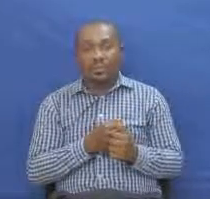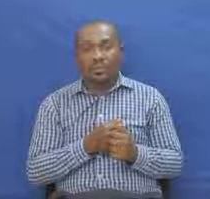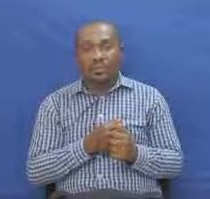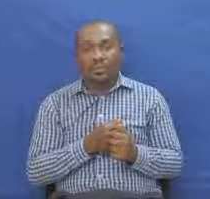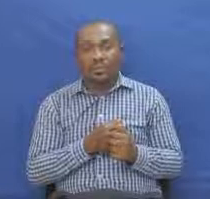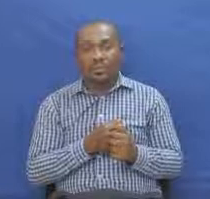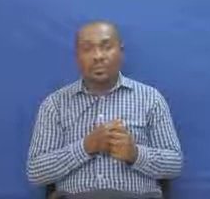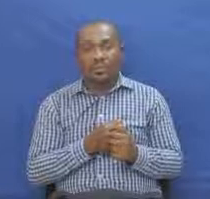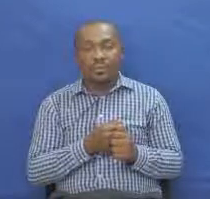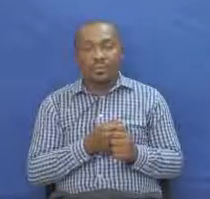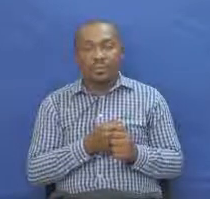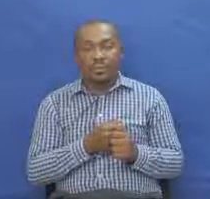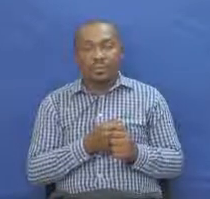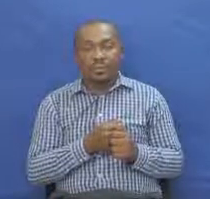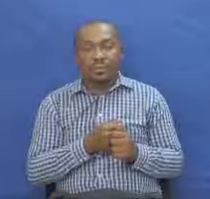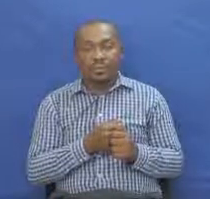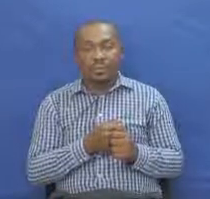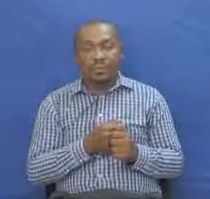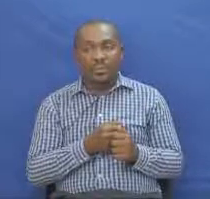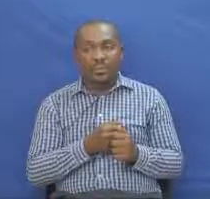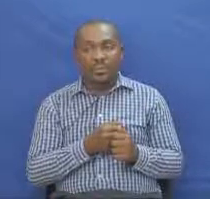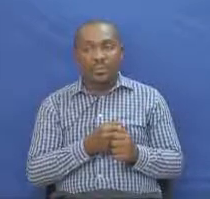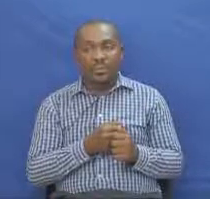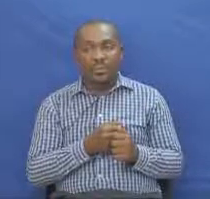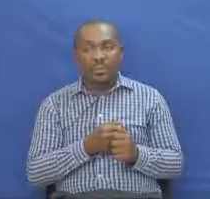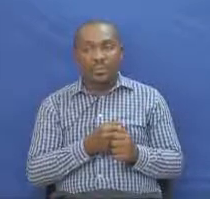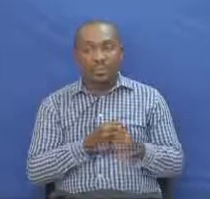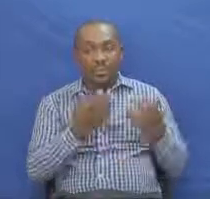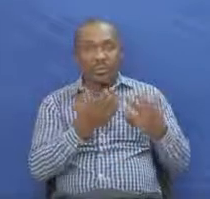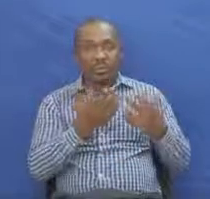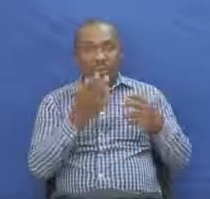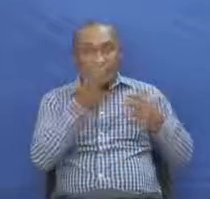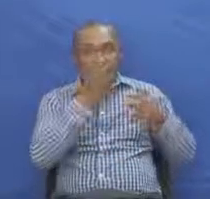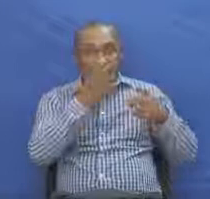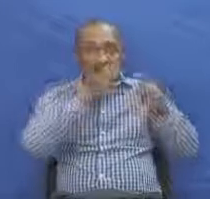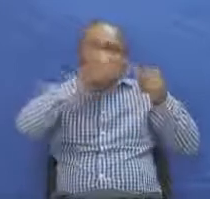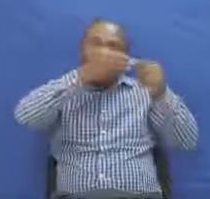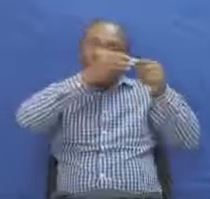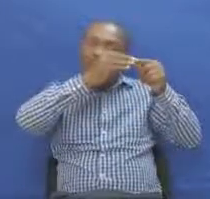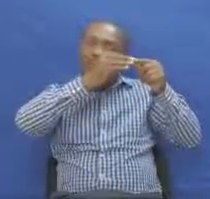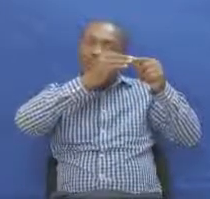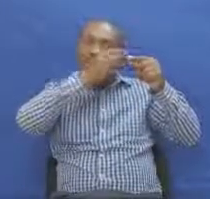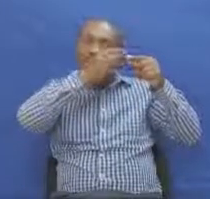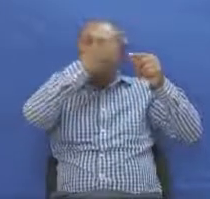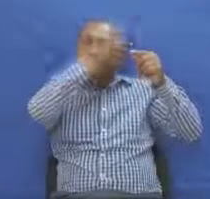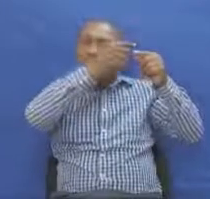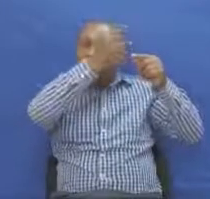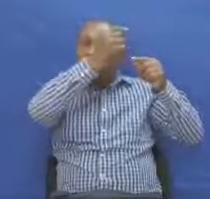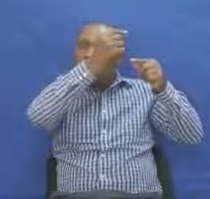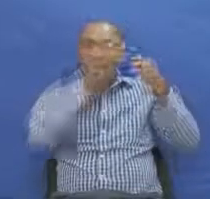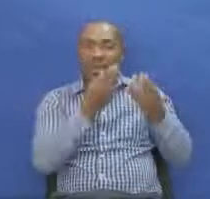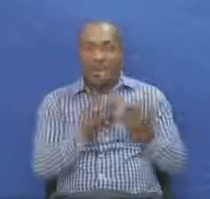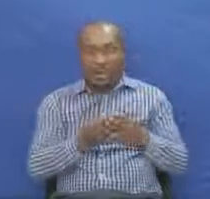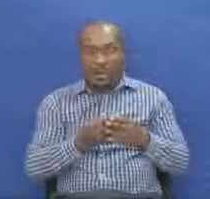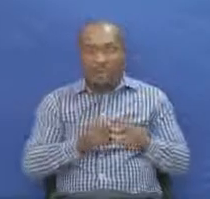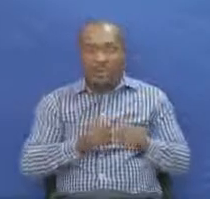of roots and shoots. Together, the tips of roots and shoots, whereas the active dividing